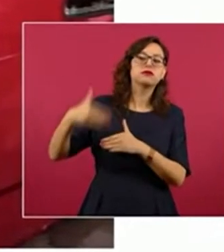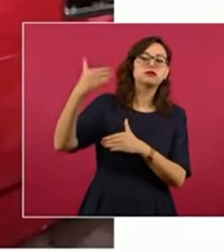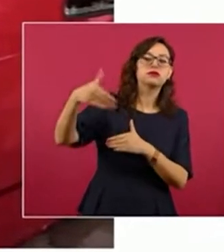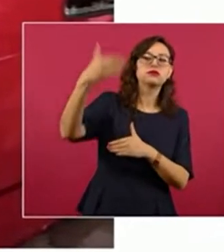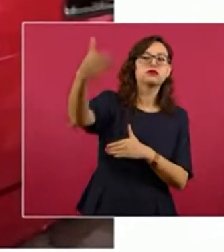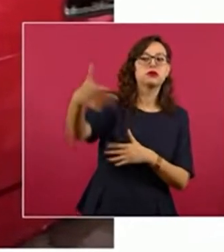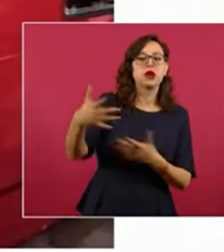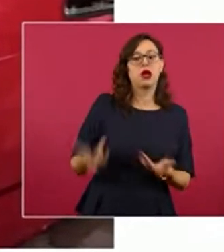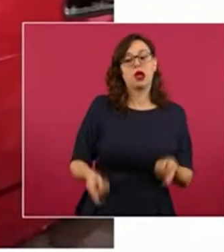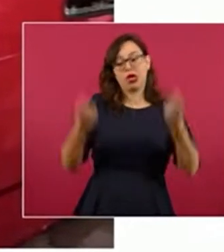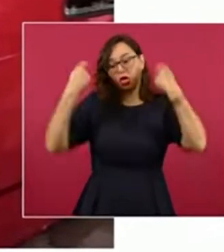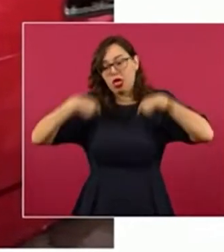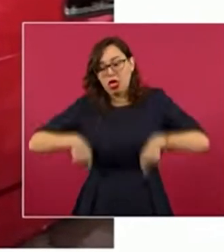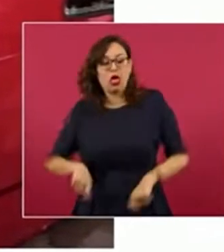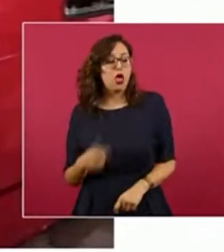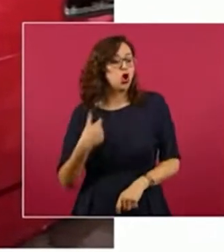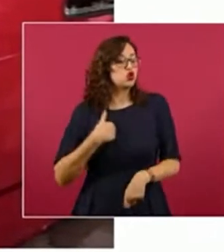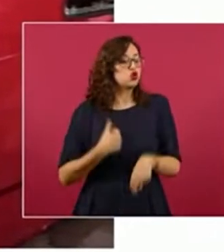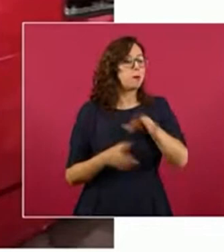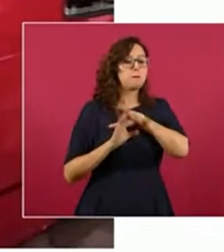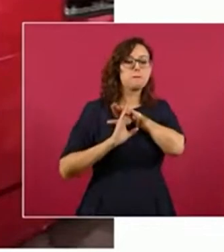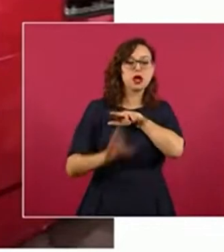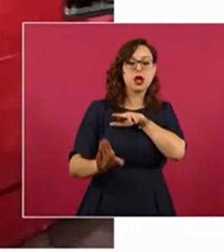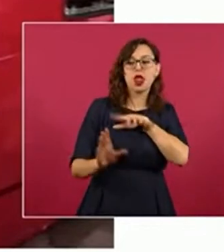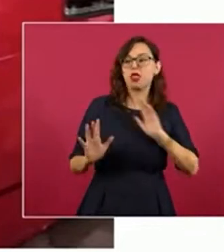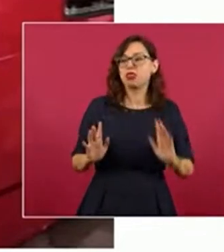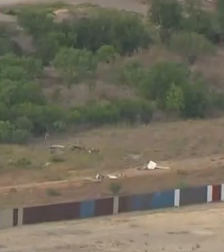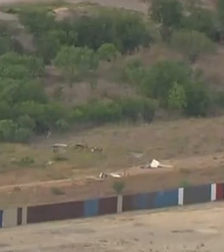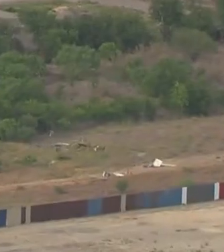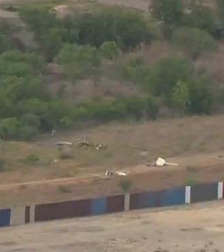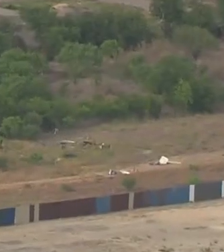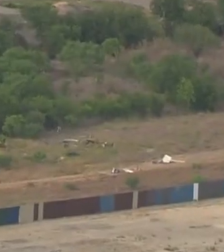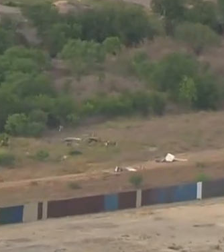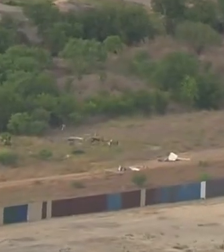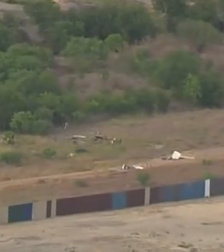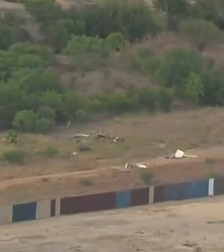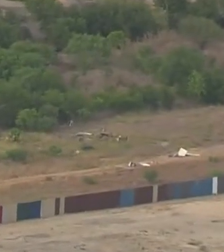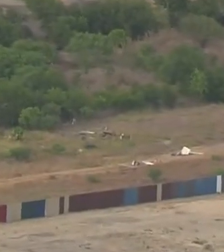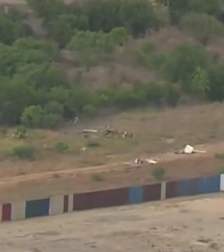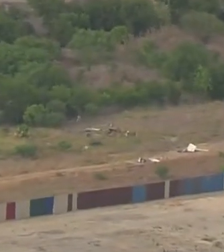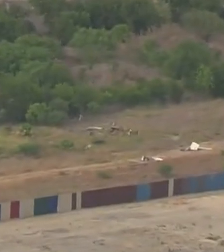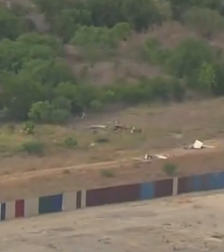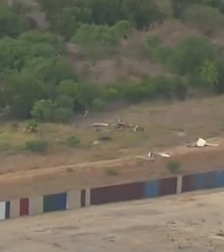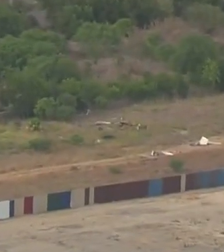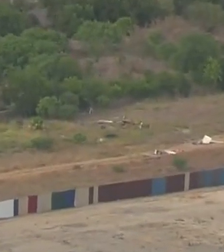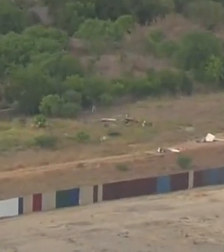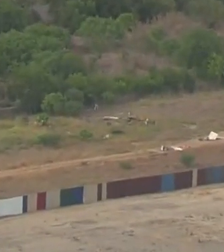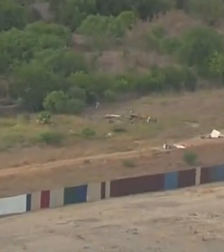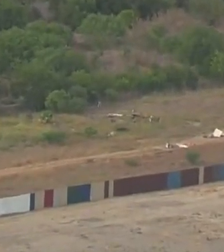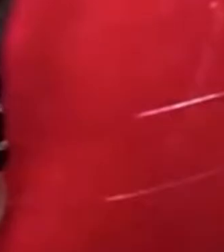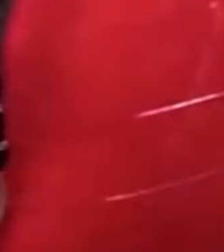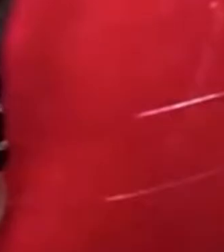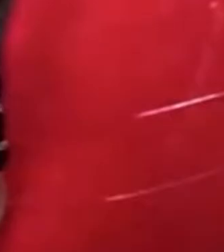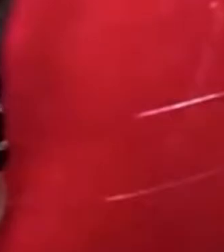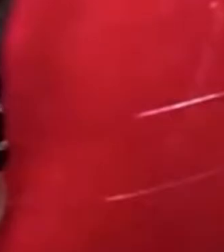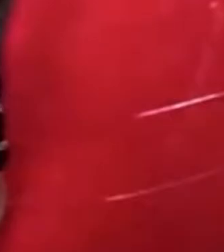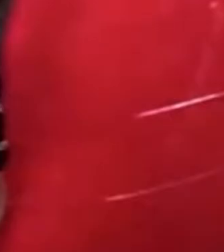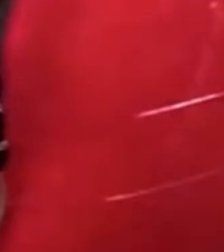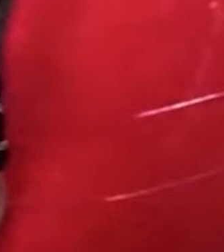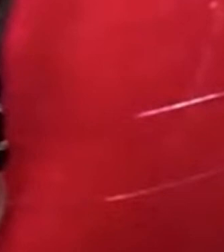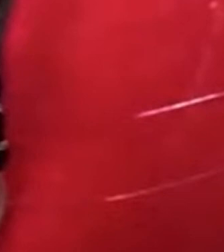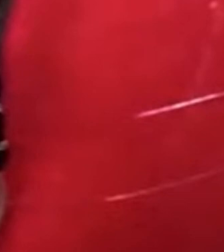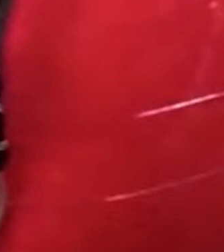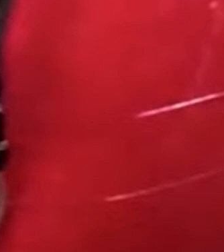migrants. Homero Zamorano, the alleged driver of a red Volvo 18-wheeler found in the southwest side of San Antonio. This photo